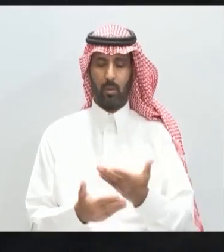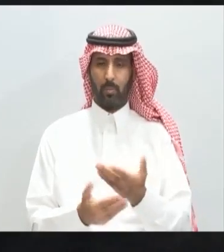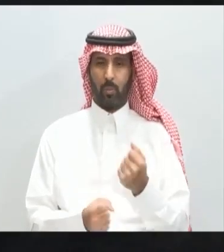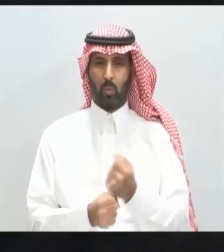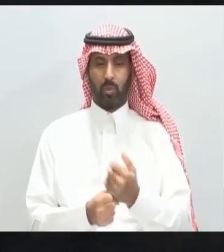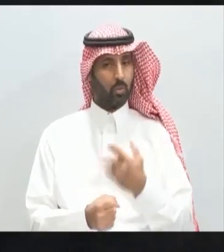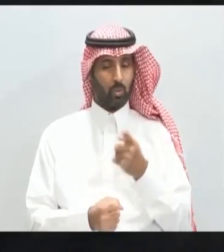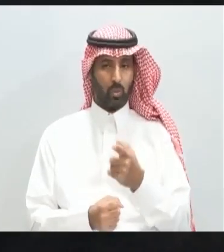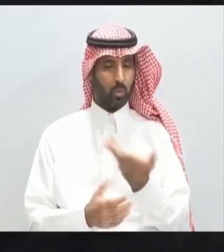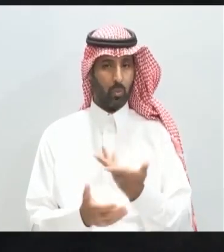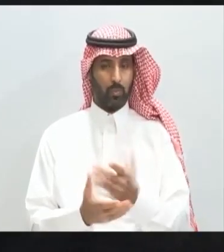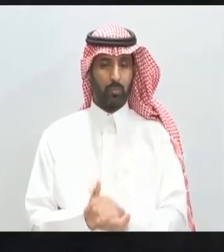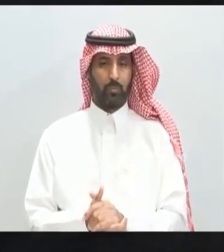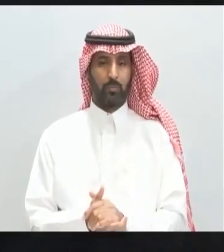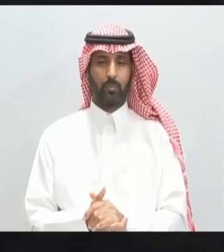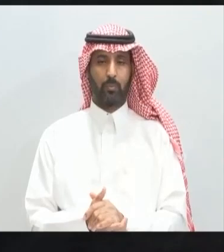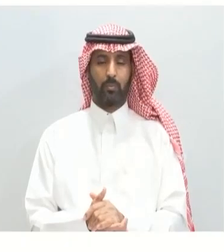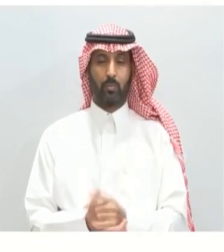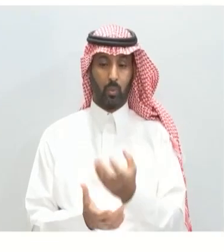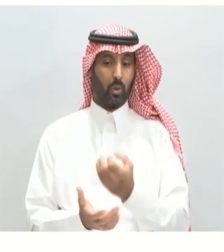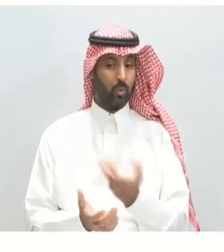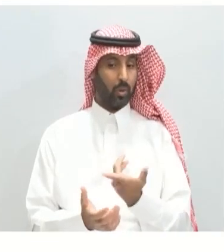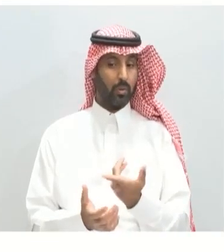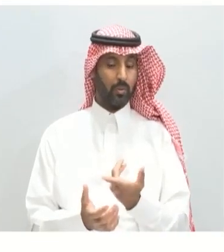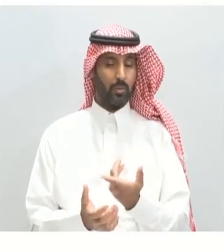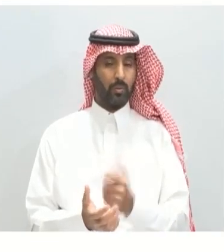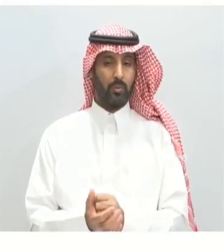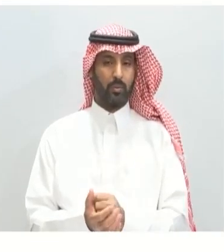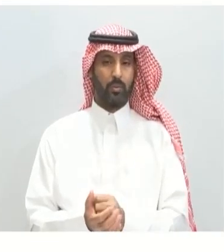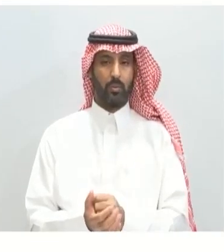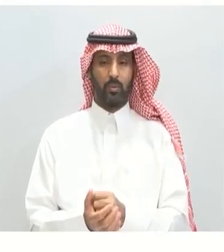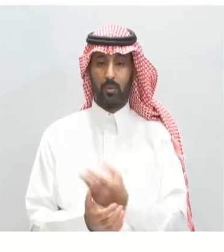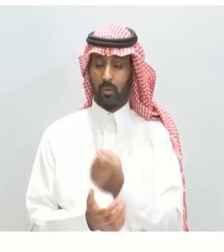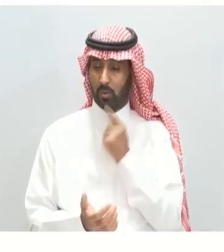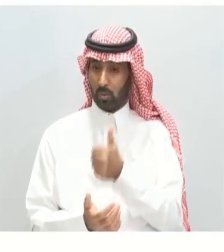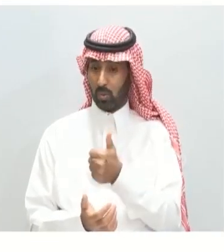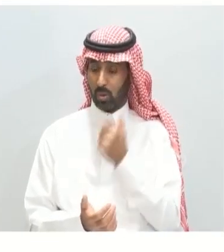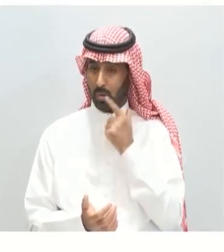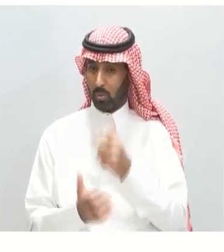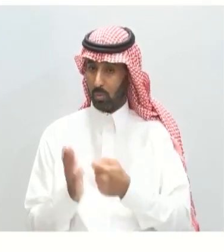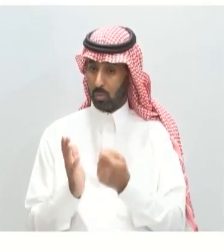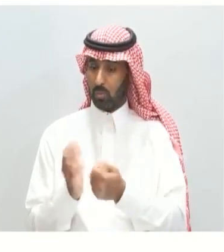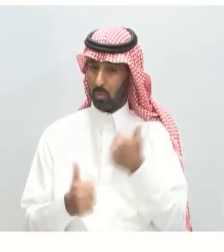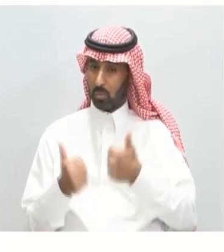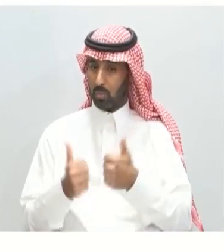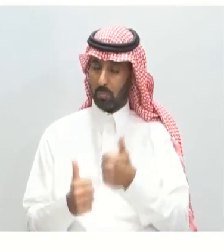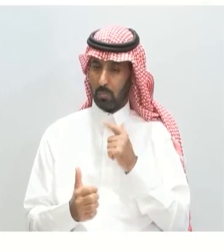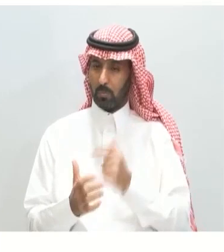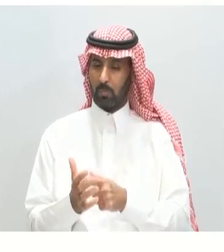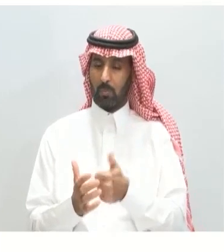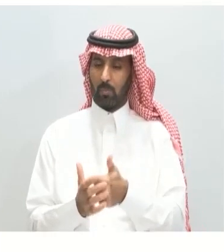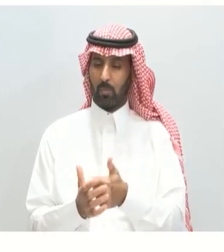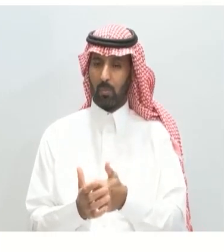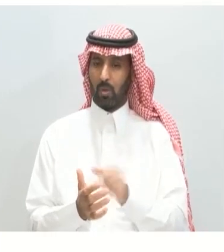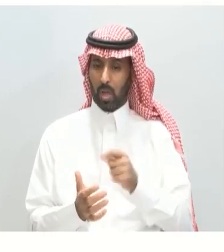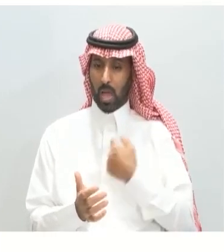got what? Okay, let's see the answer here. What happened when you got a good grade on a test? Of course, you will